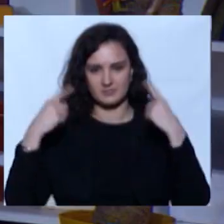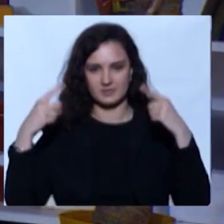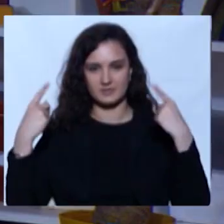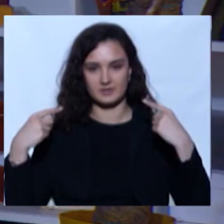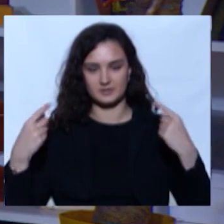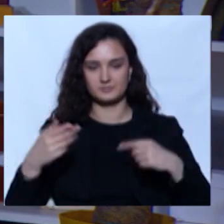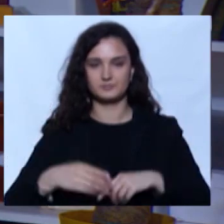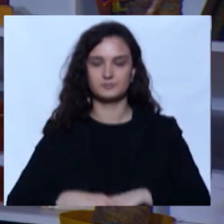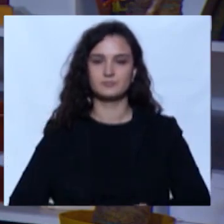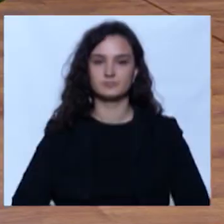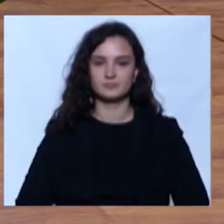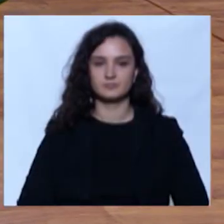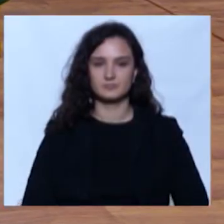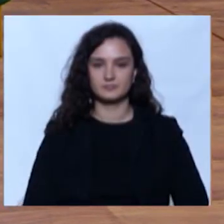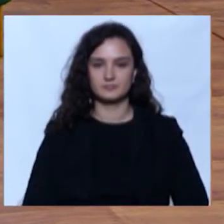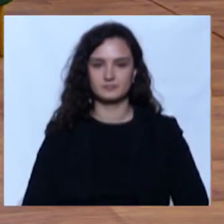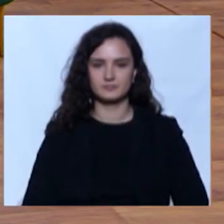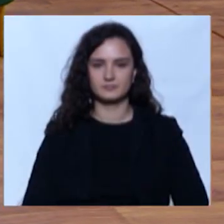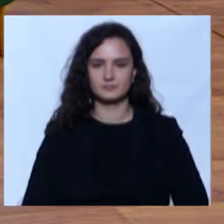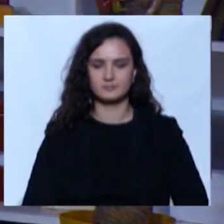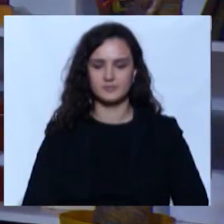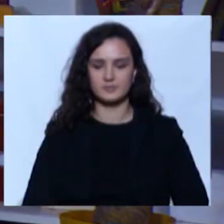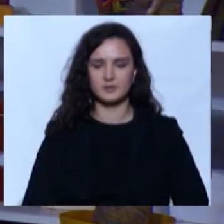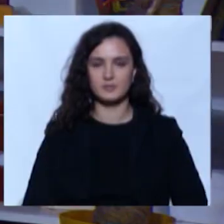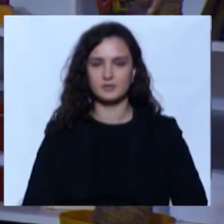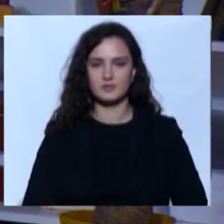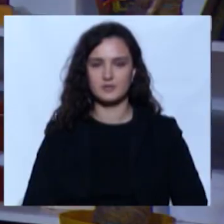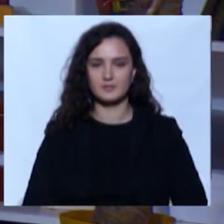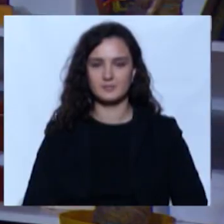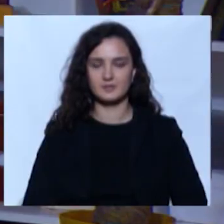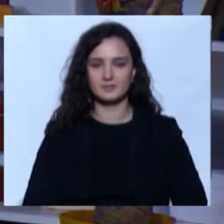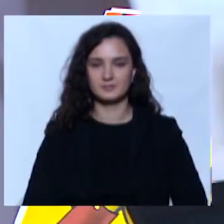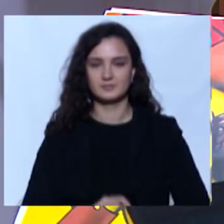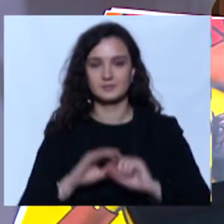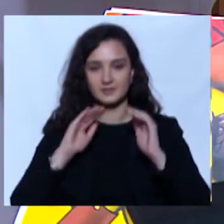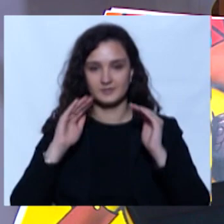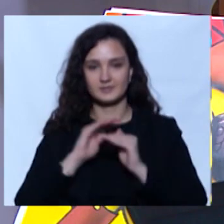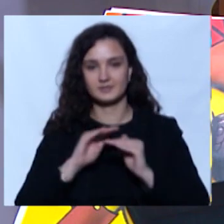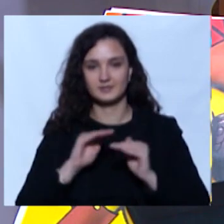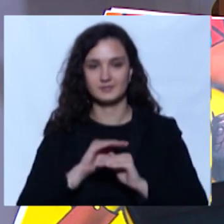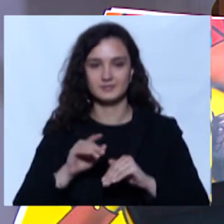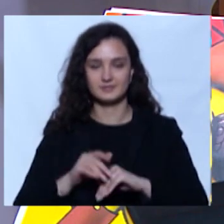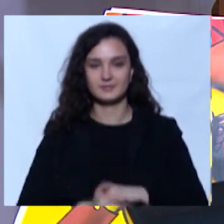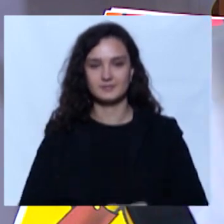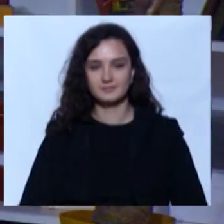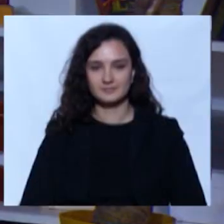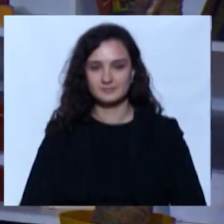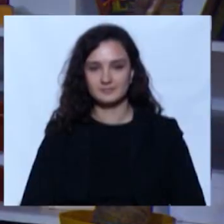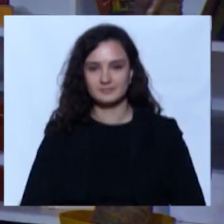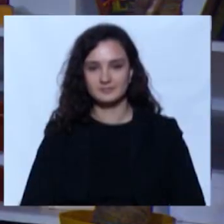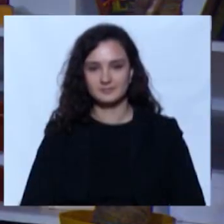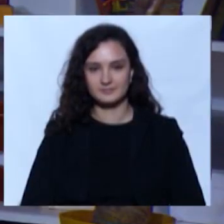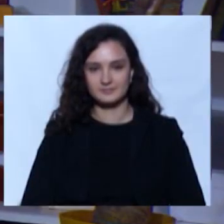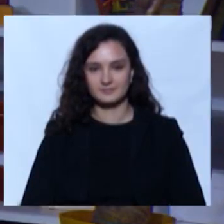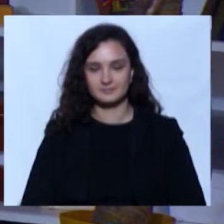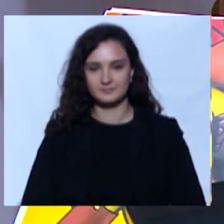sheep. I said a boom, chicka boom. I said a boom, chicka boom. I said a boom,